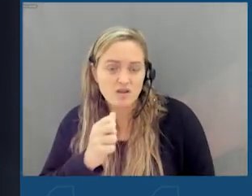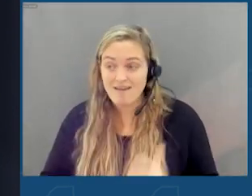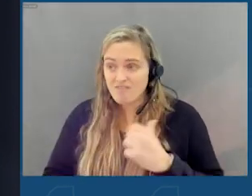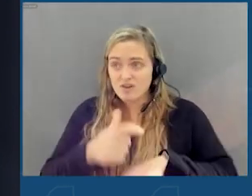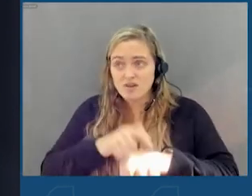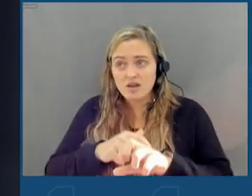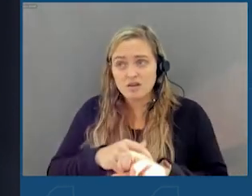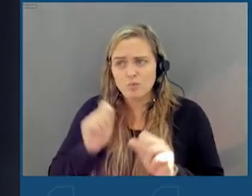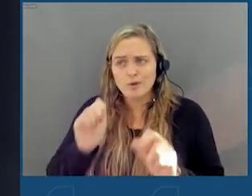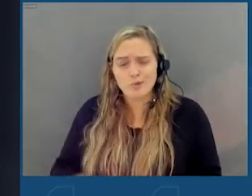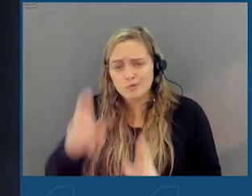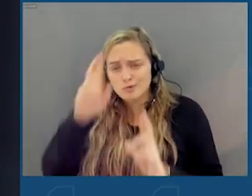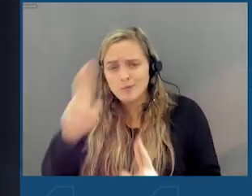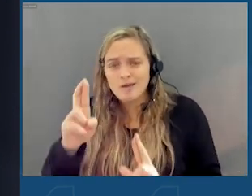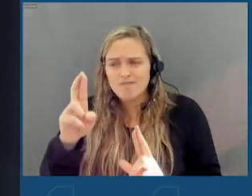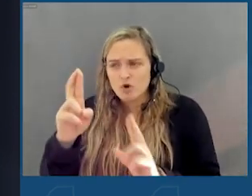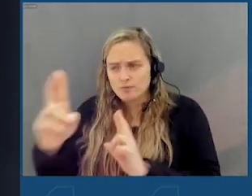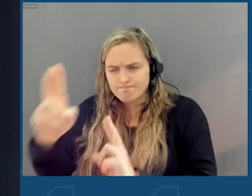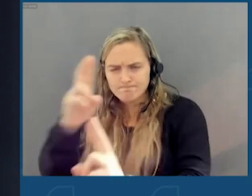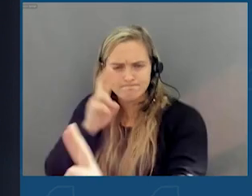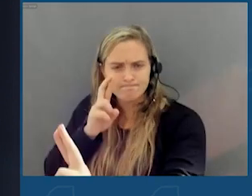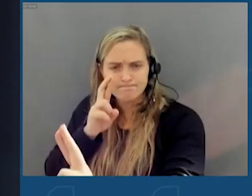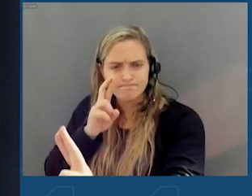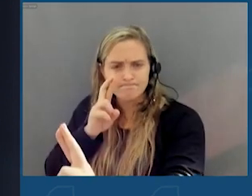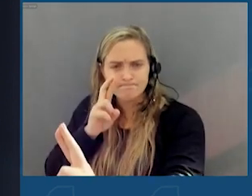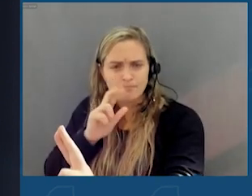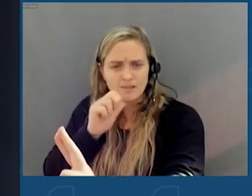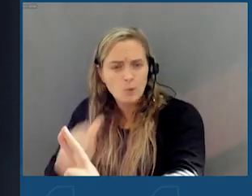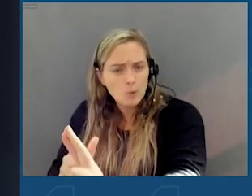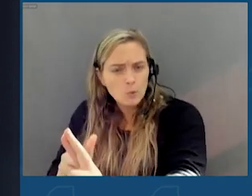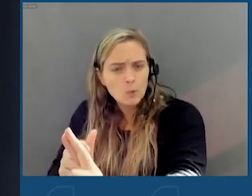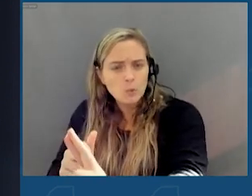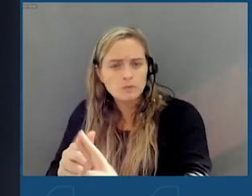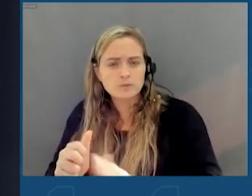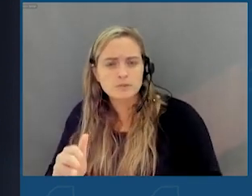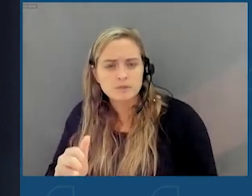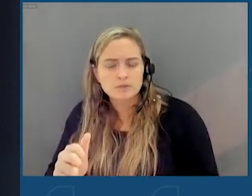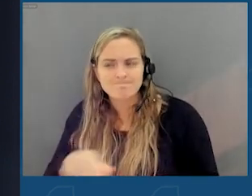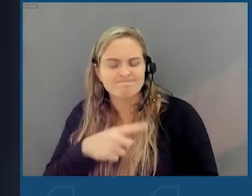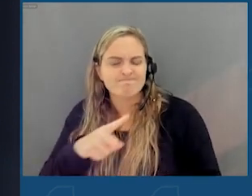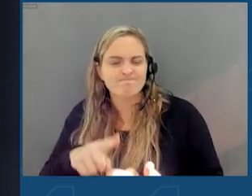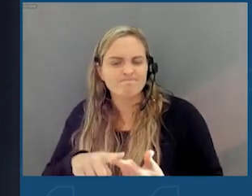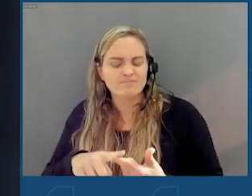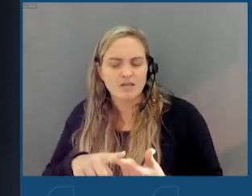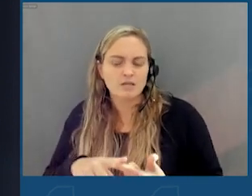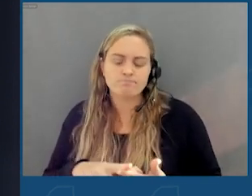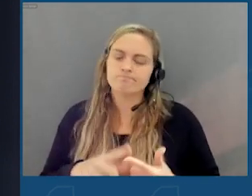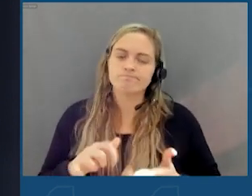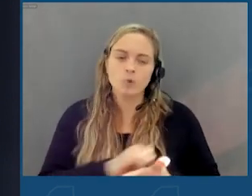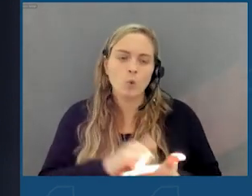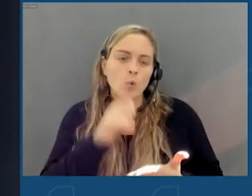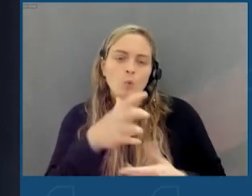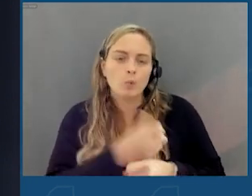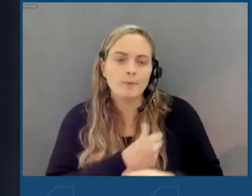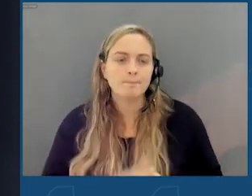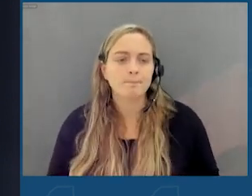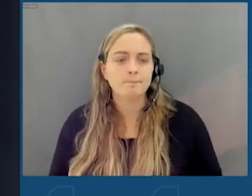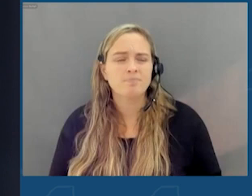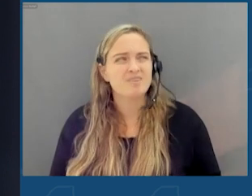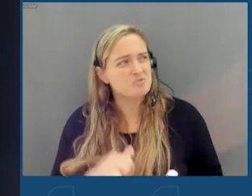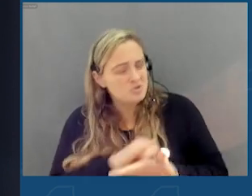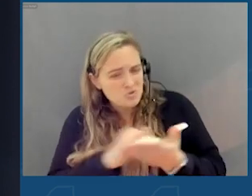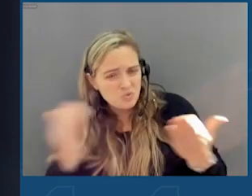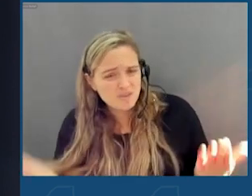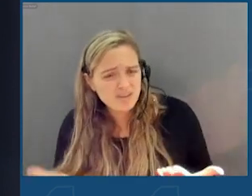for opposing views and voices. New York has always promised to be the place where you have the freedom to be who